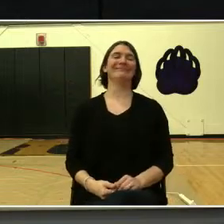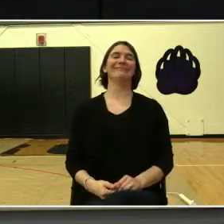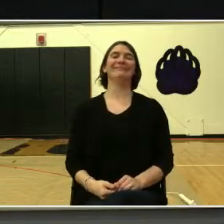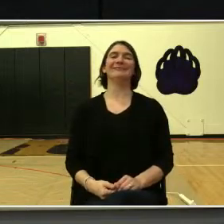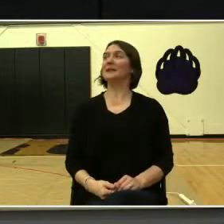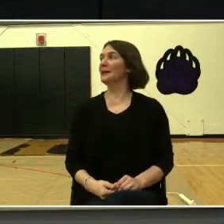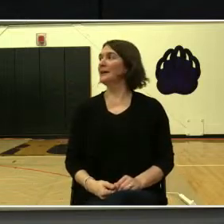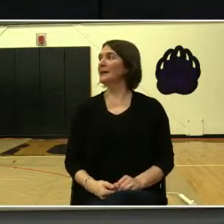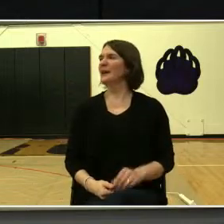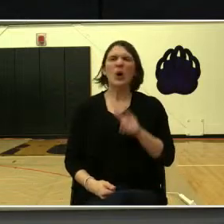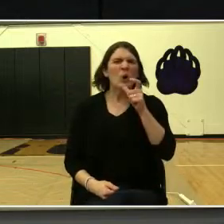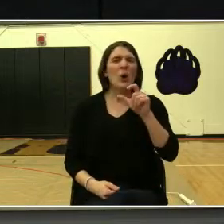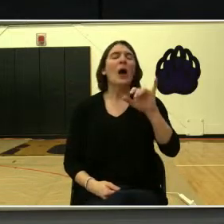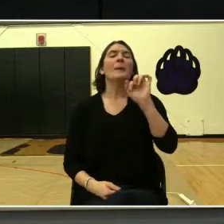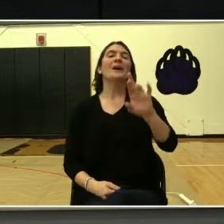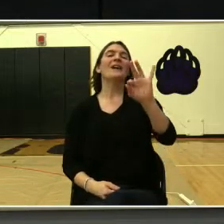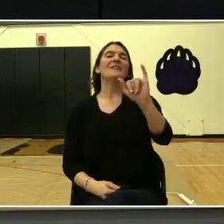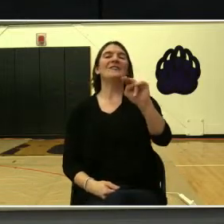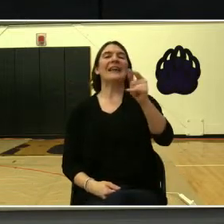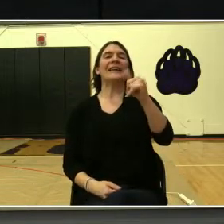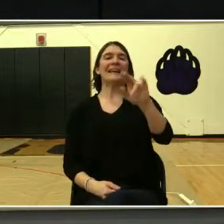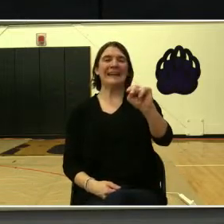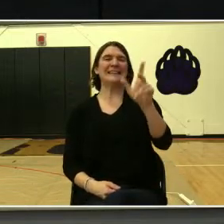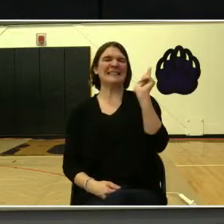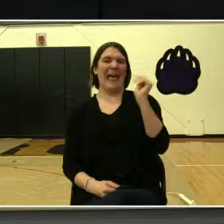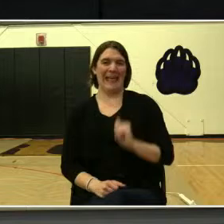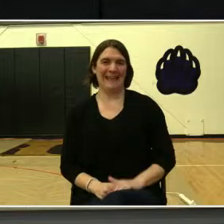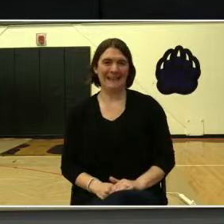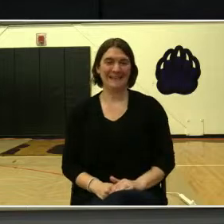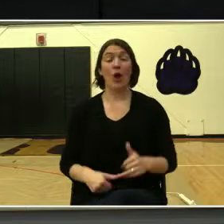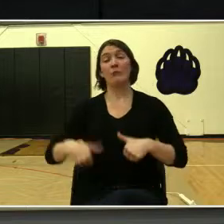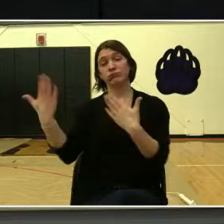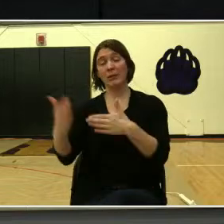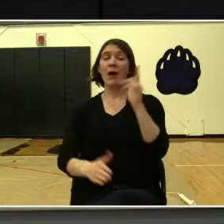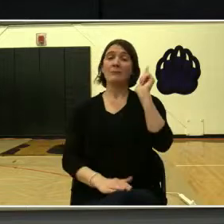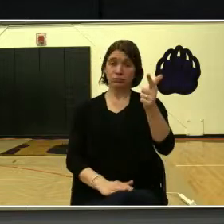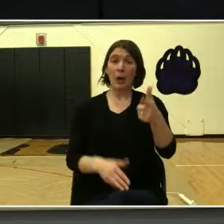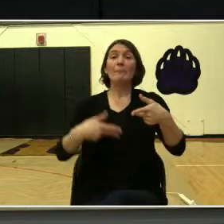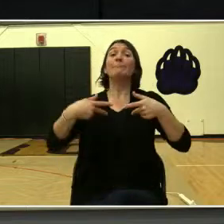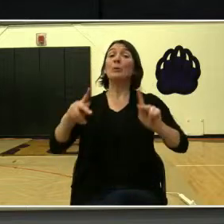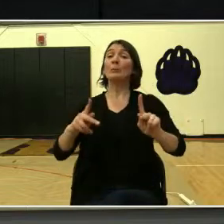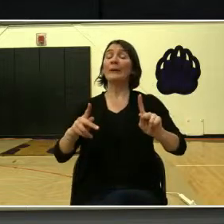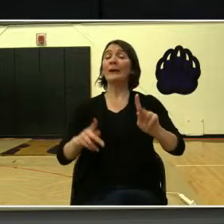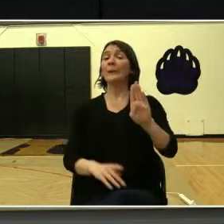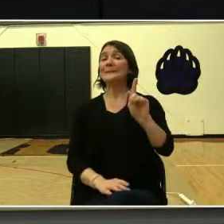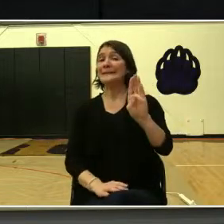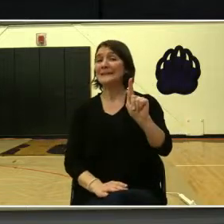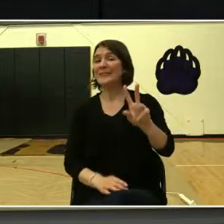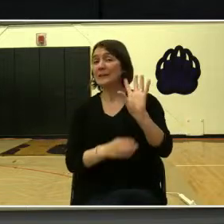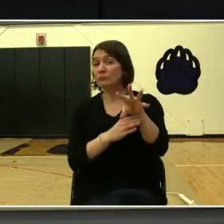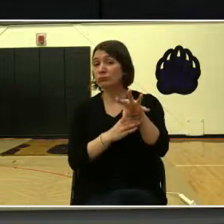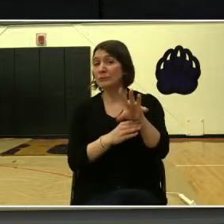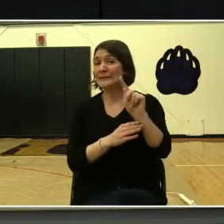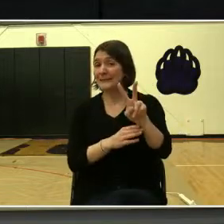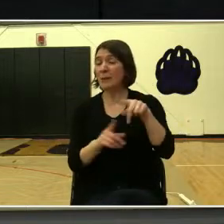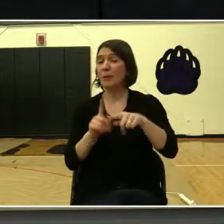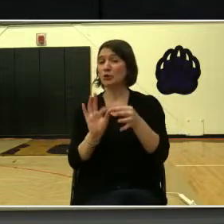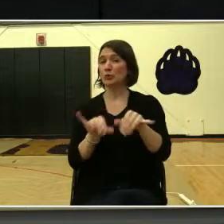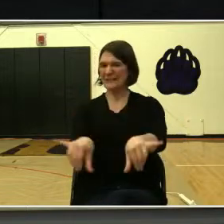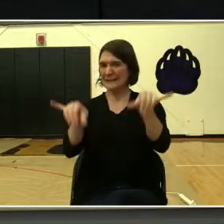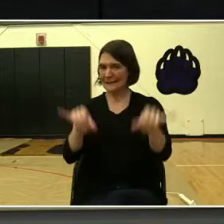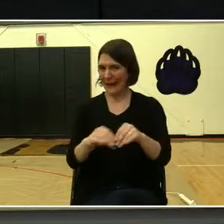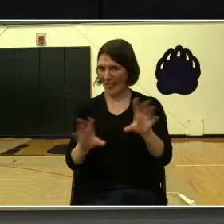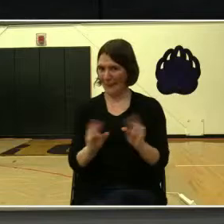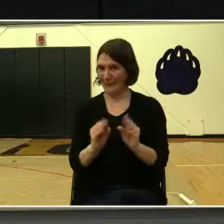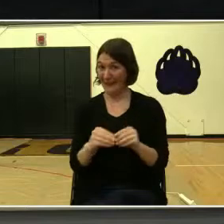seconded Mr finnean uh um seconded it's been moved and seconded the electronic media and ASL interpreters be permitted